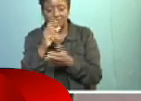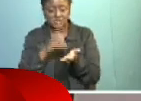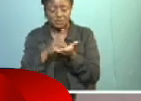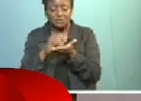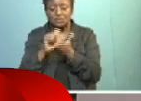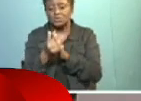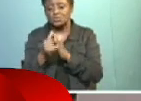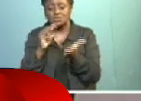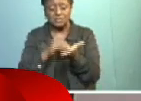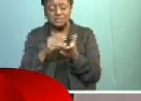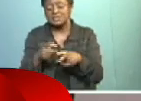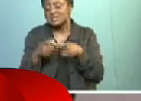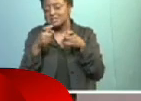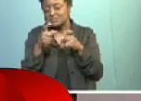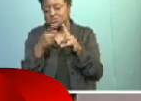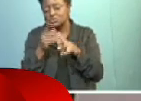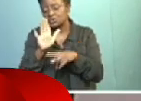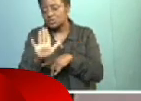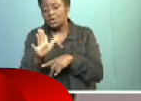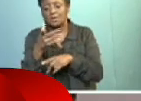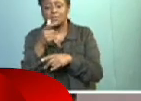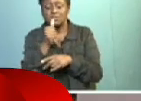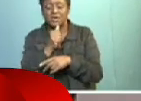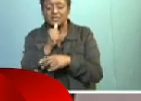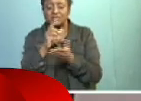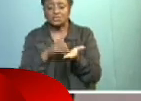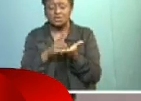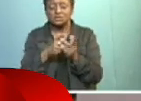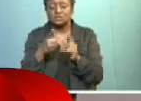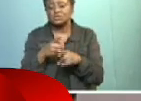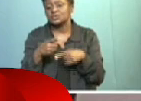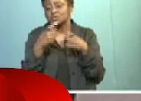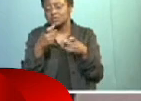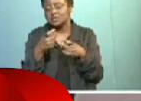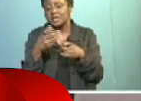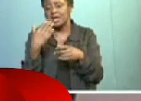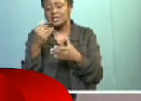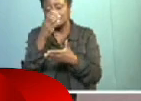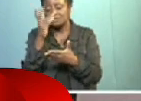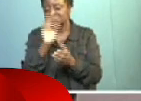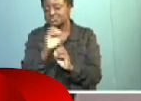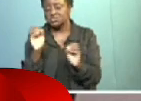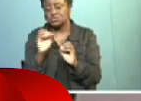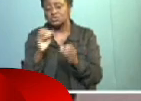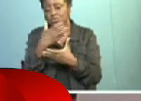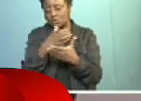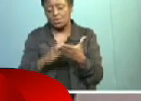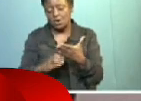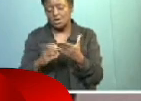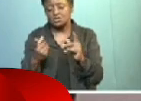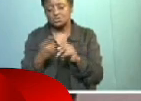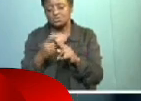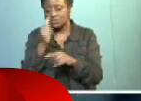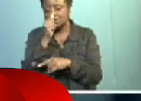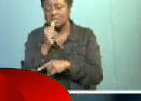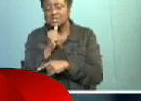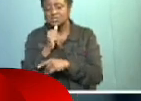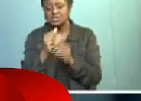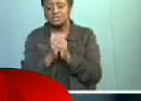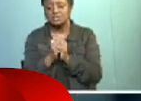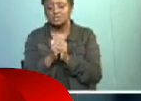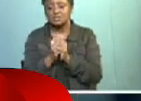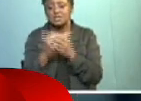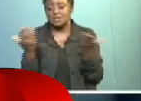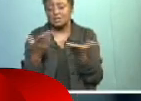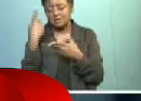given to your private doctors to distribute, and there's no cost transmitted to the patient. Around